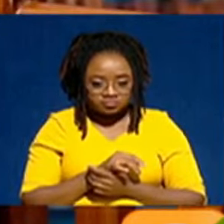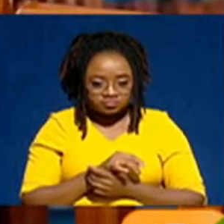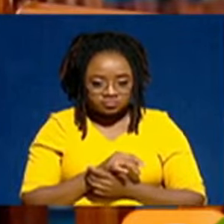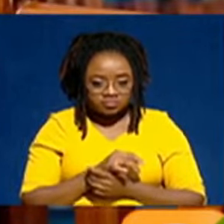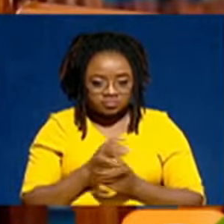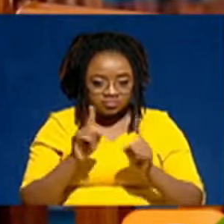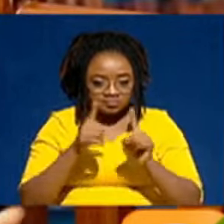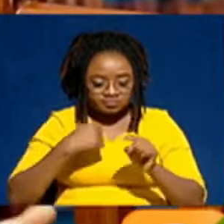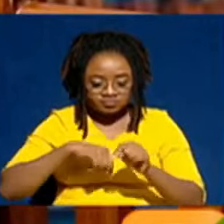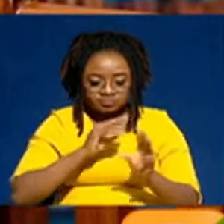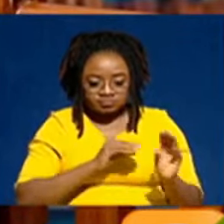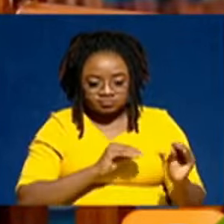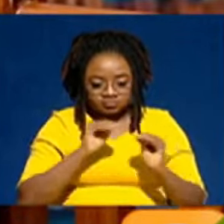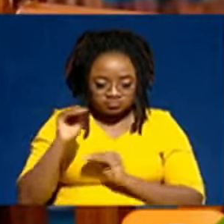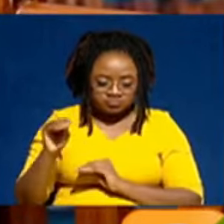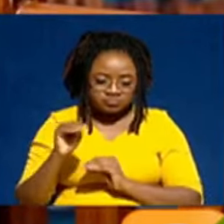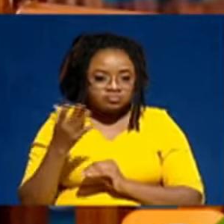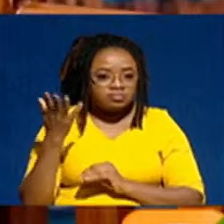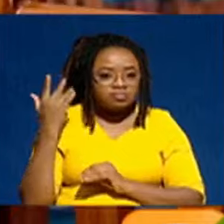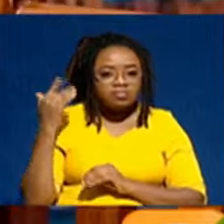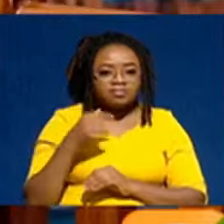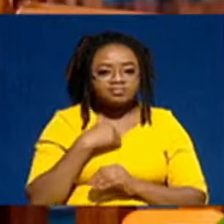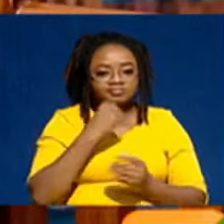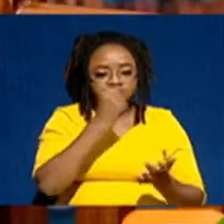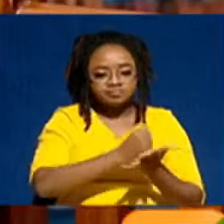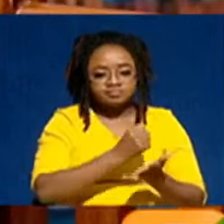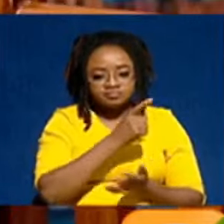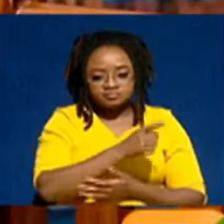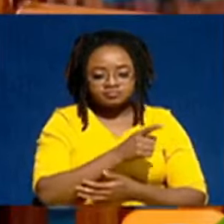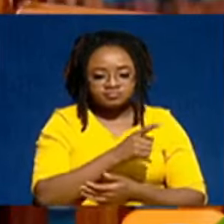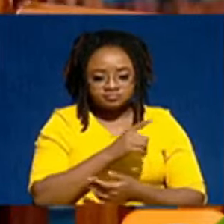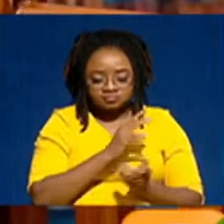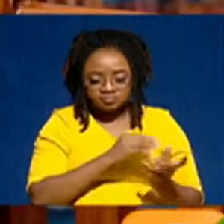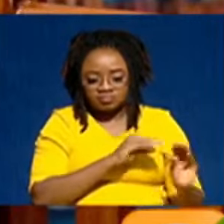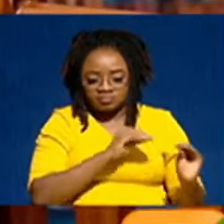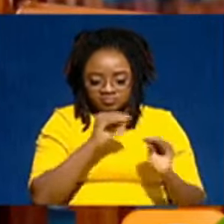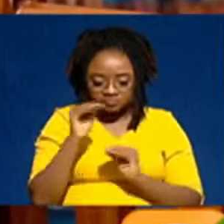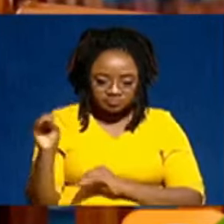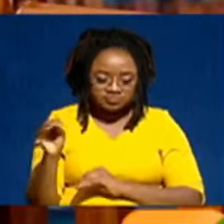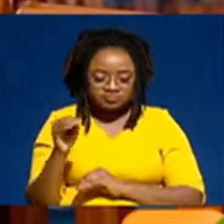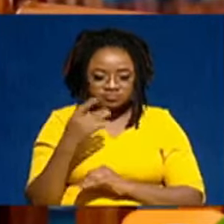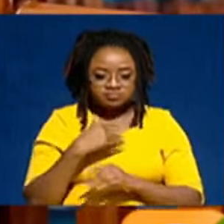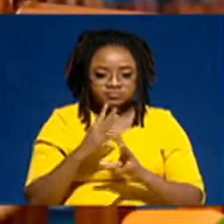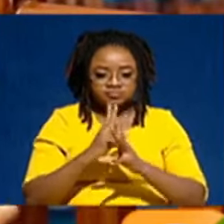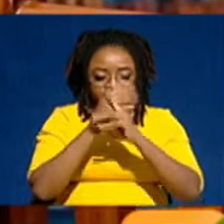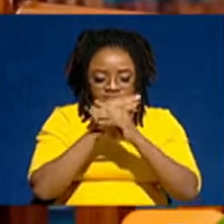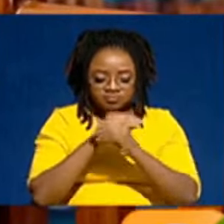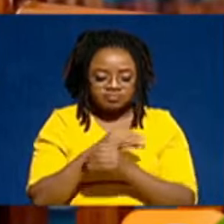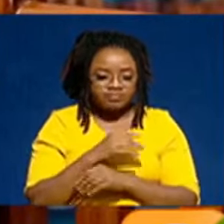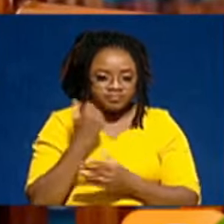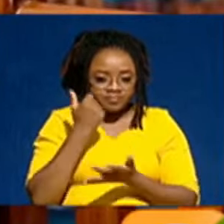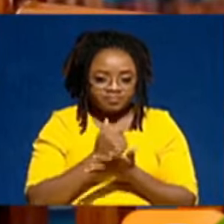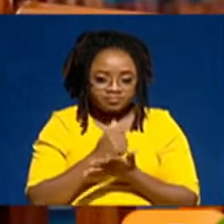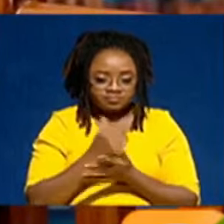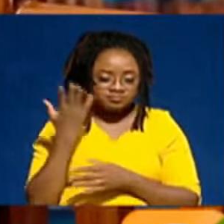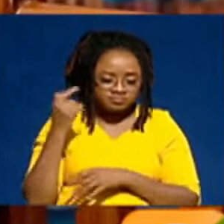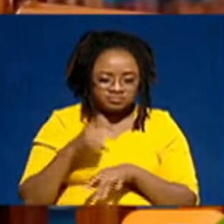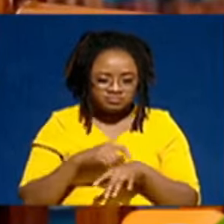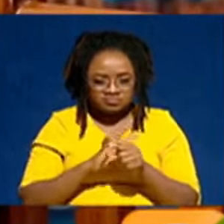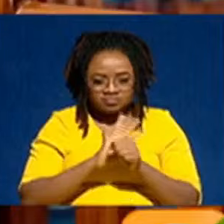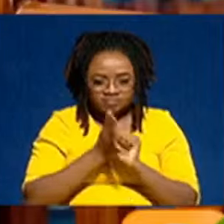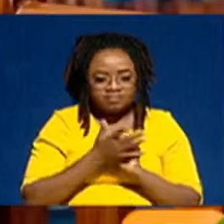from, a reporting to a physical office to reporting to, a virtual office daily, through the computer.